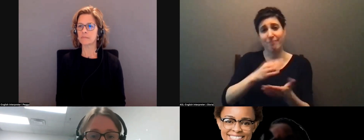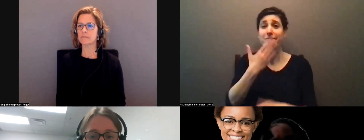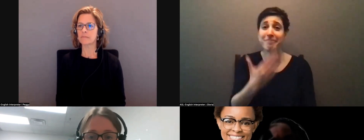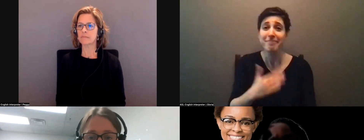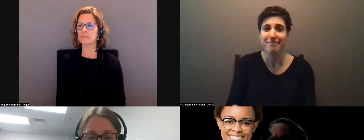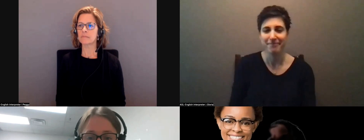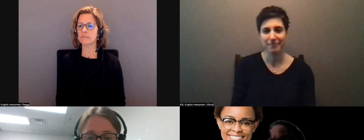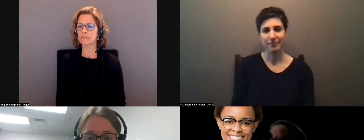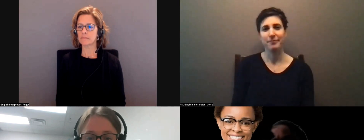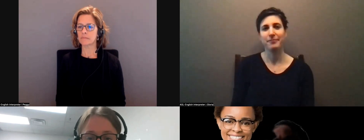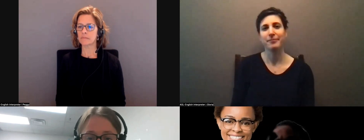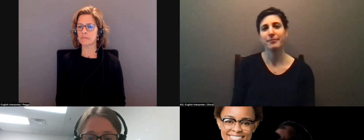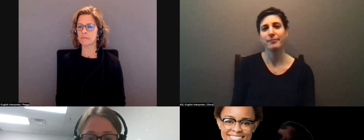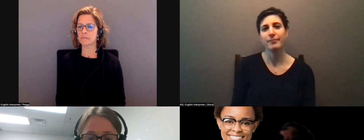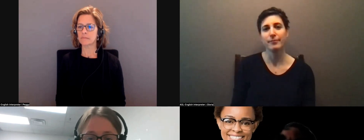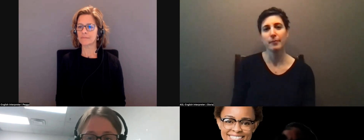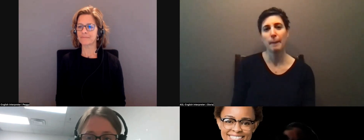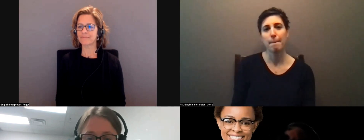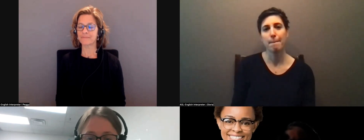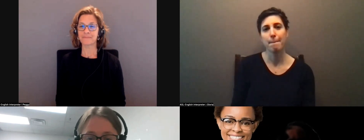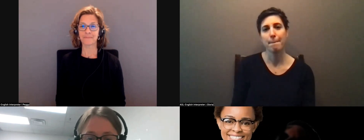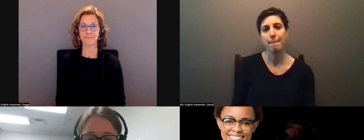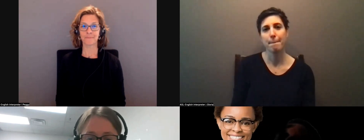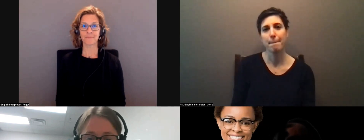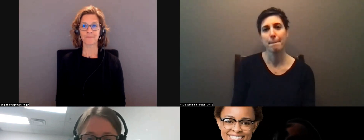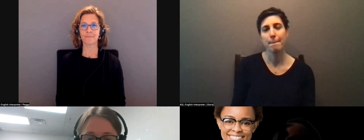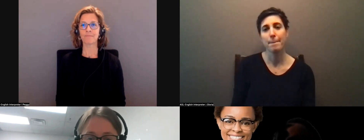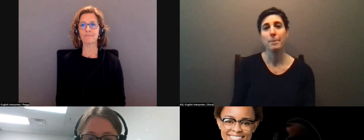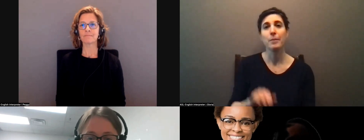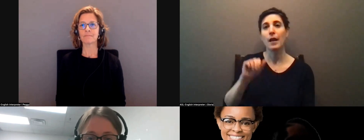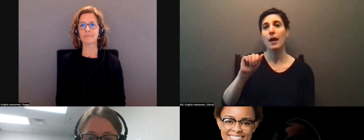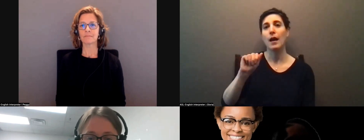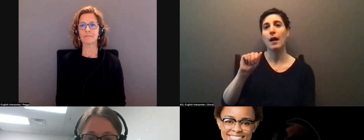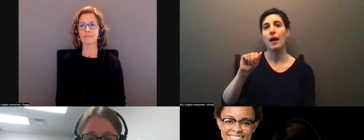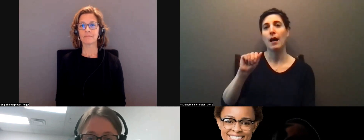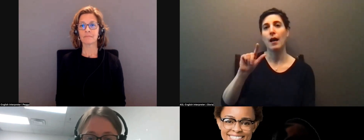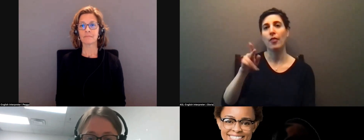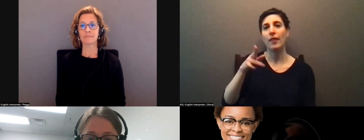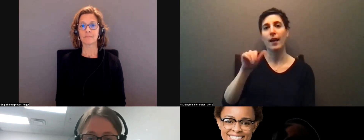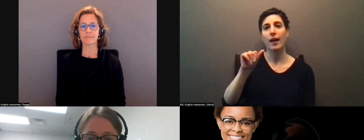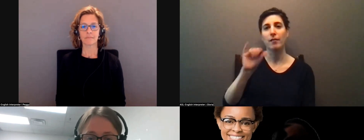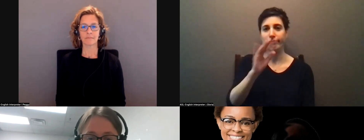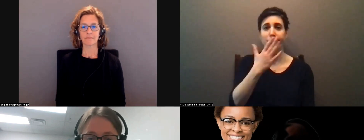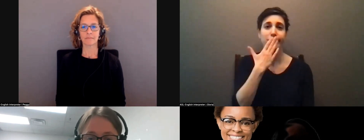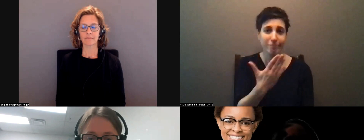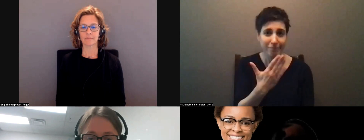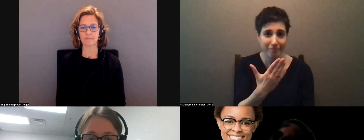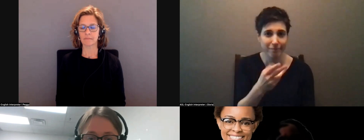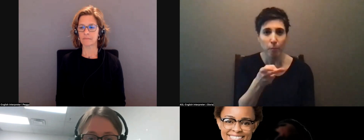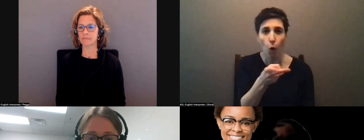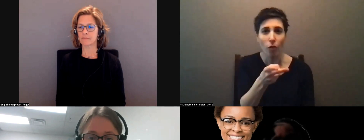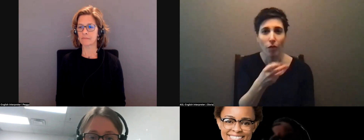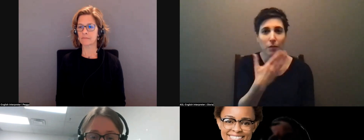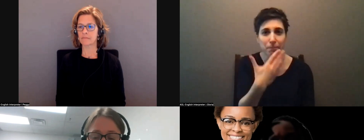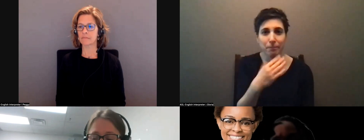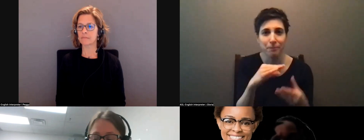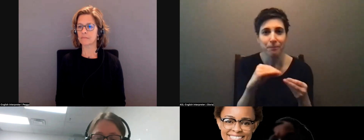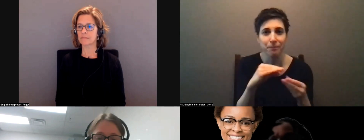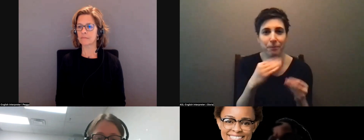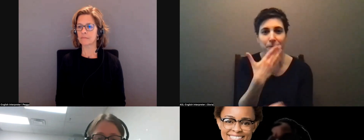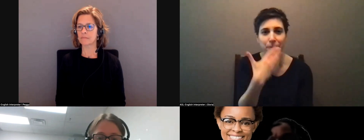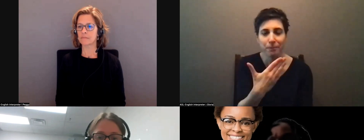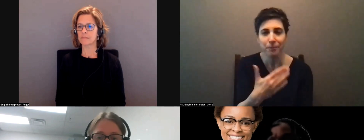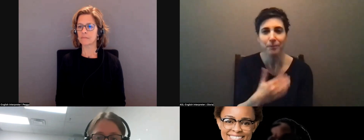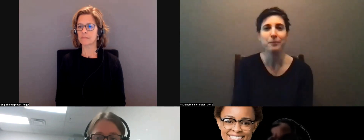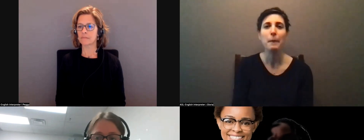Rose. Thank you. Amazing. Thank you. Yeah, thank you both for sharing your experiences and kind of tying